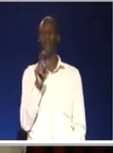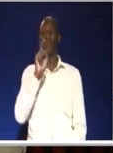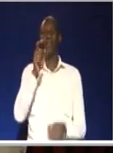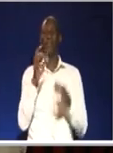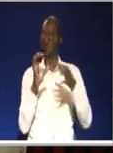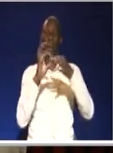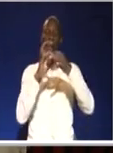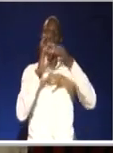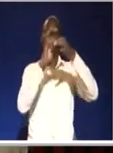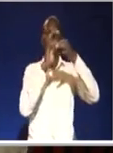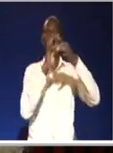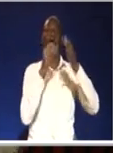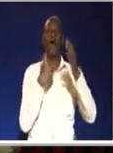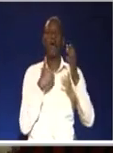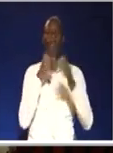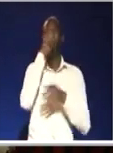generate a graph.